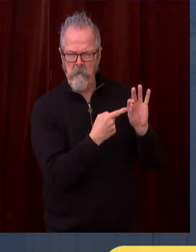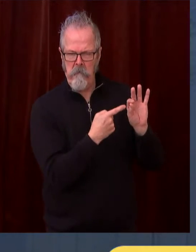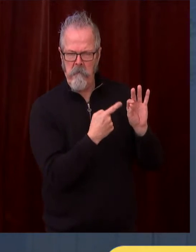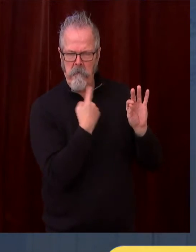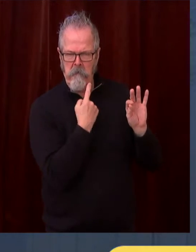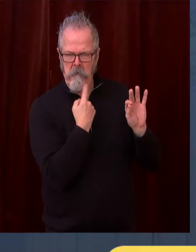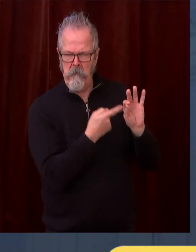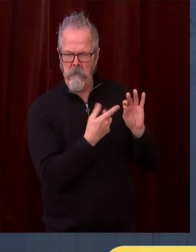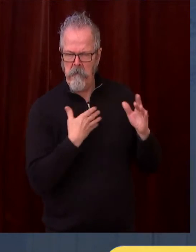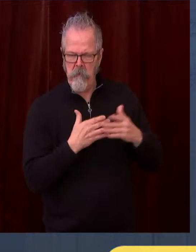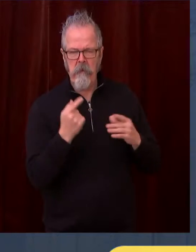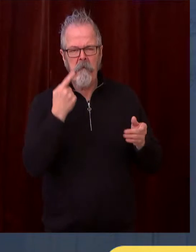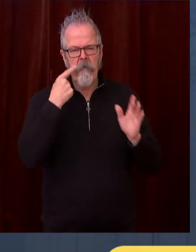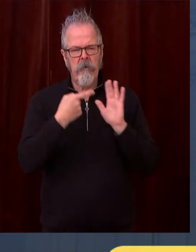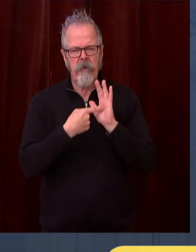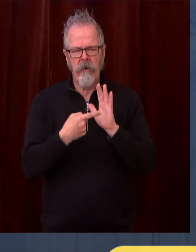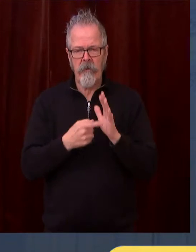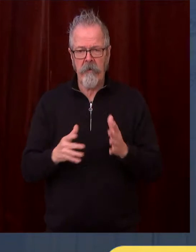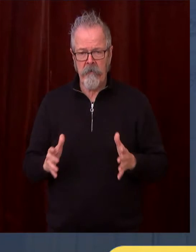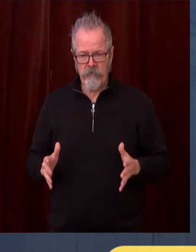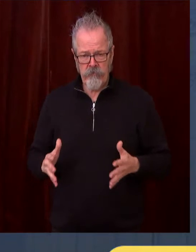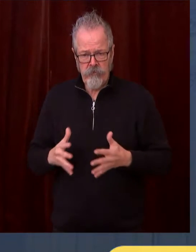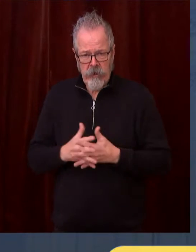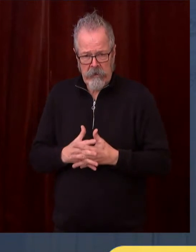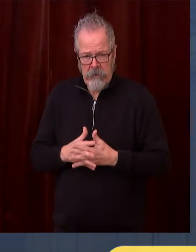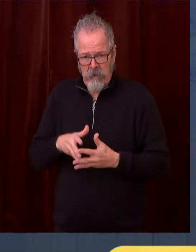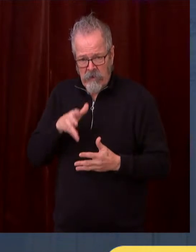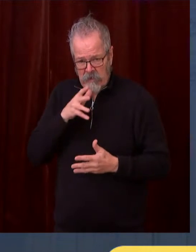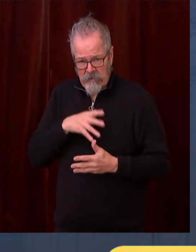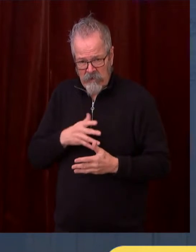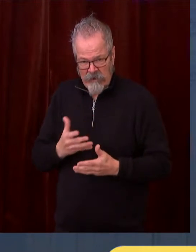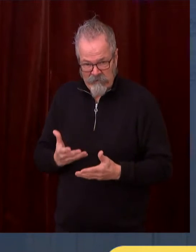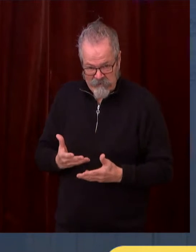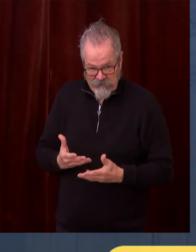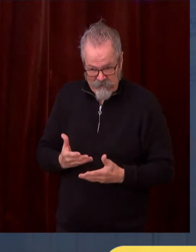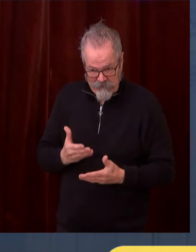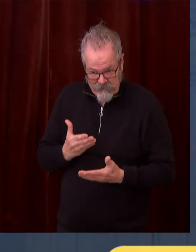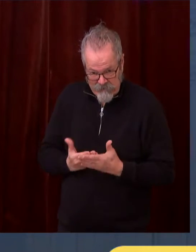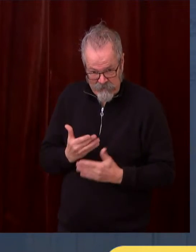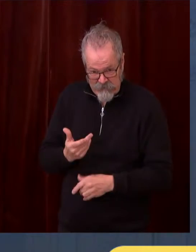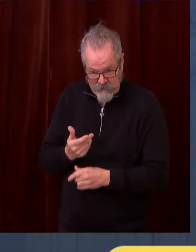how should individuals interpret that uncertainty in the midst of all this excitement?